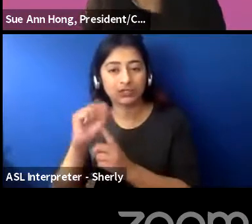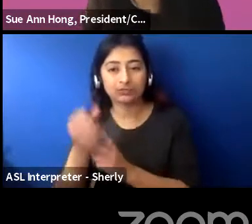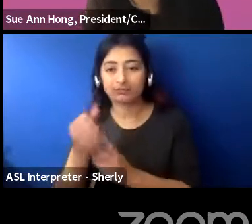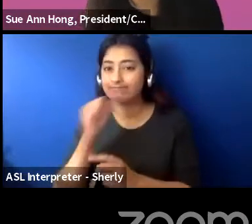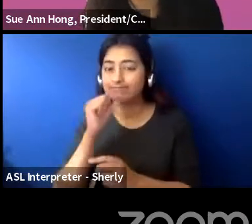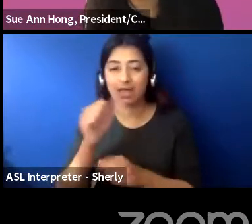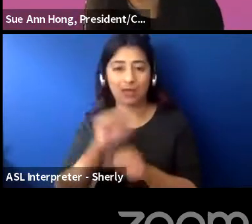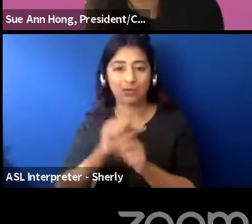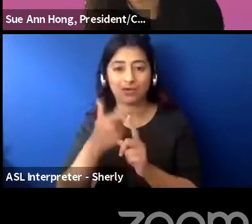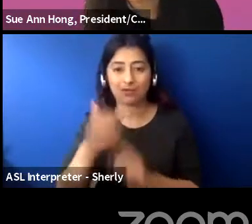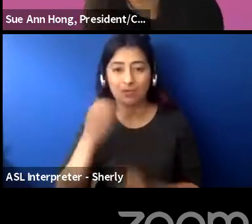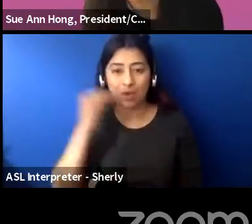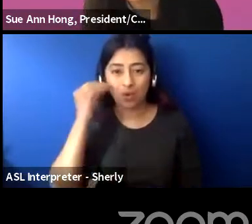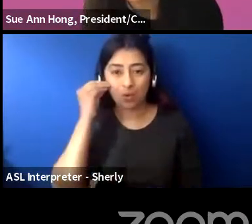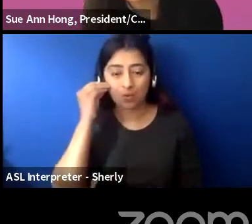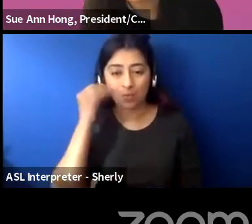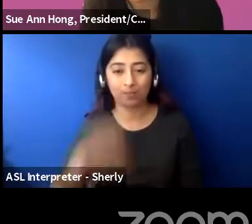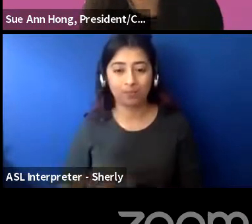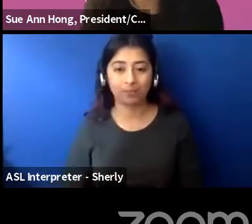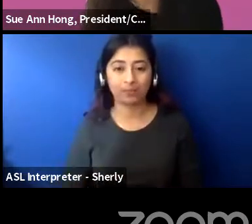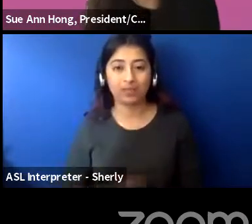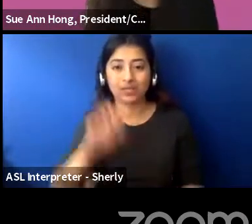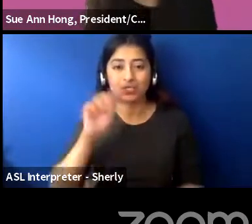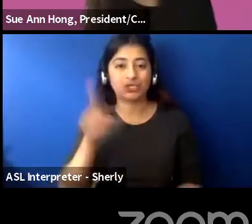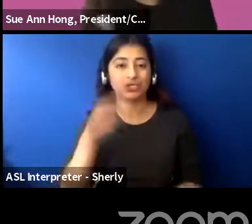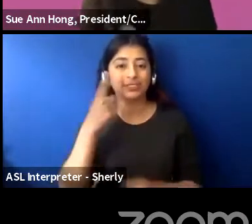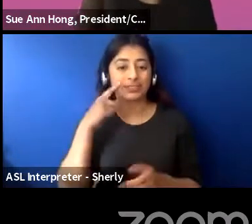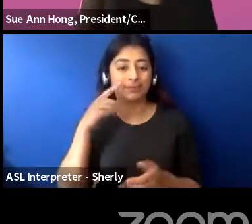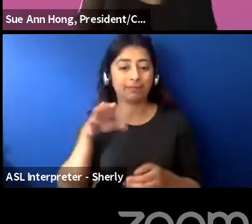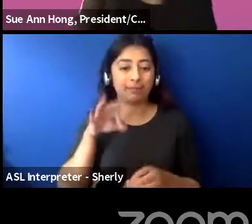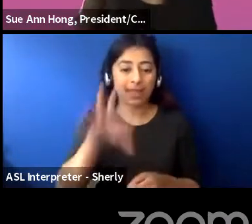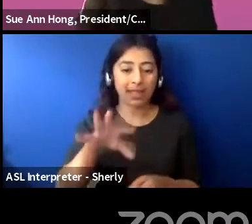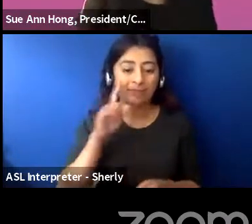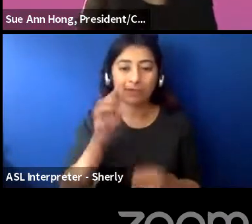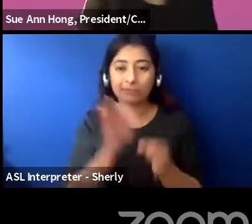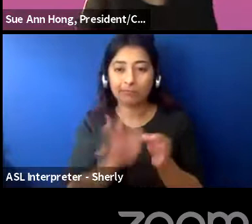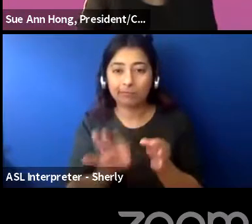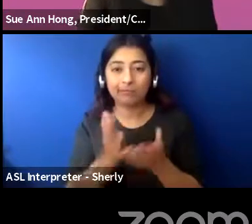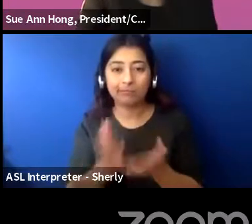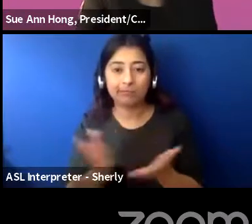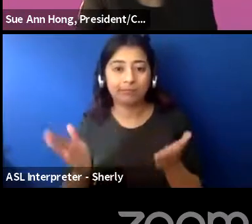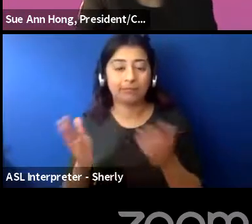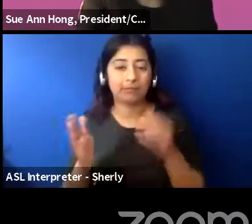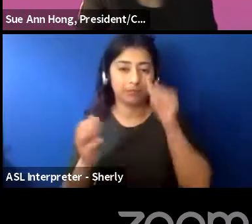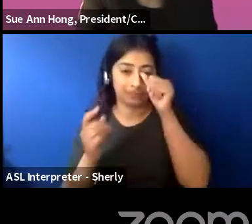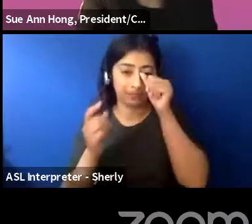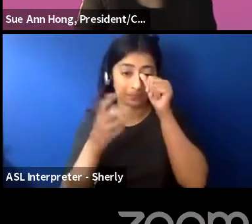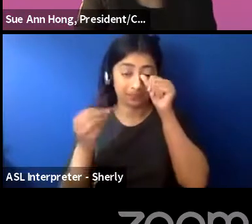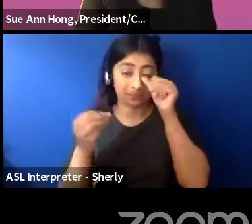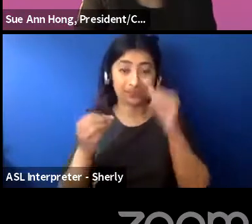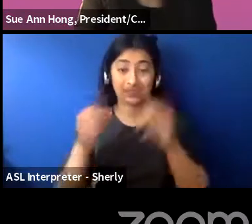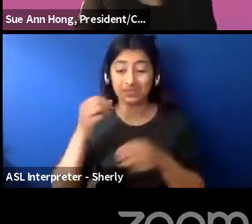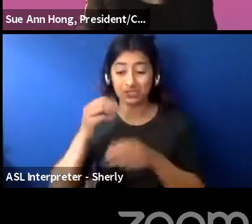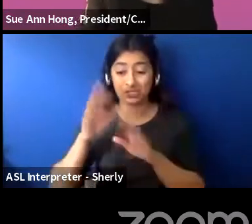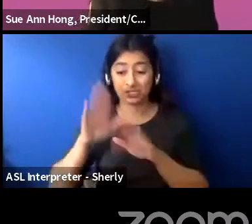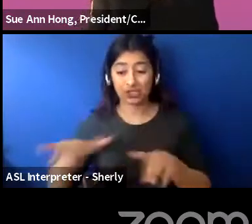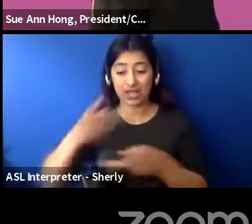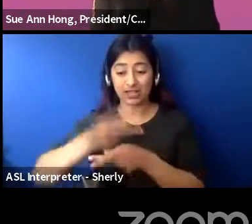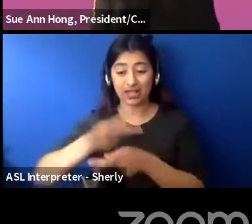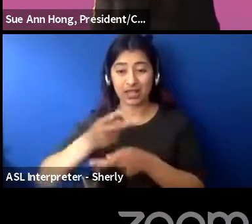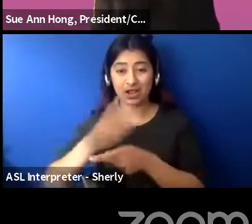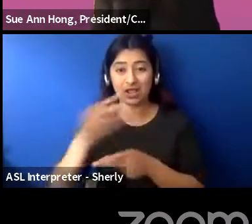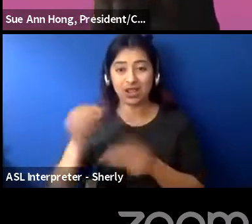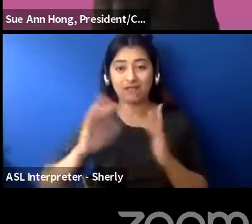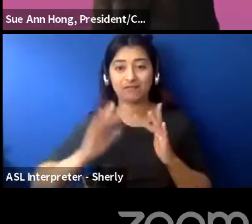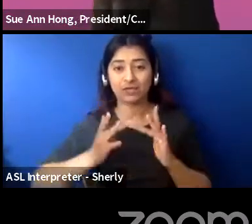home, or to pay the basic necessities like she had mentioned in childcare and virtual school. And so when I